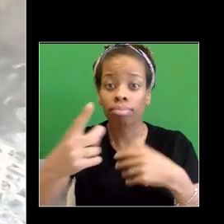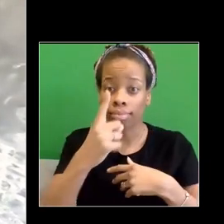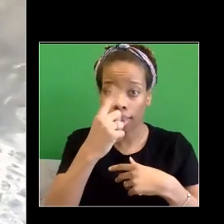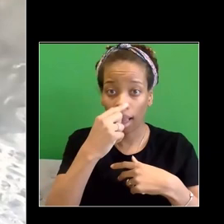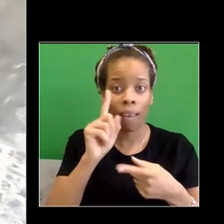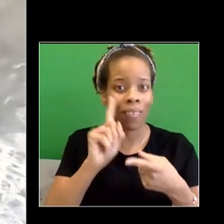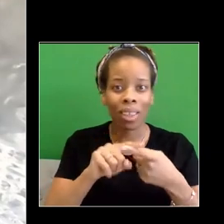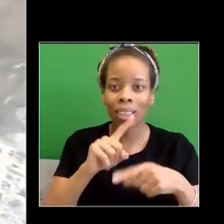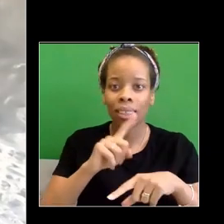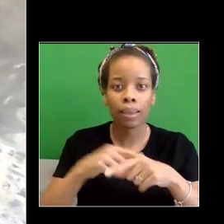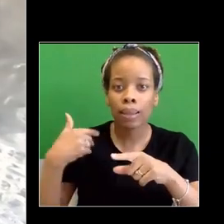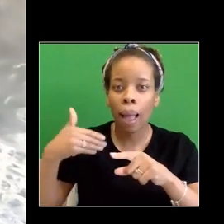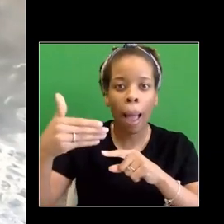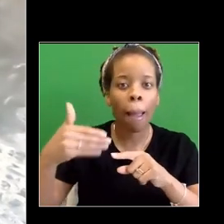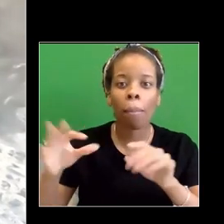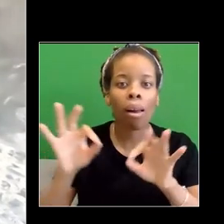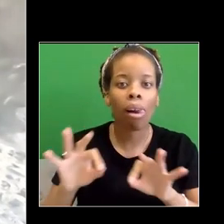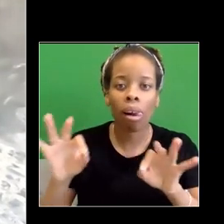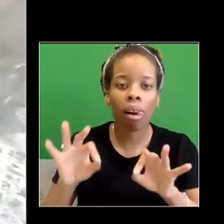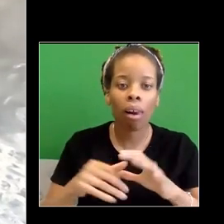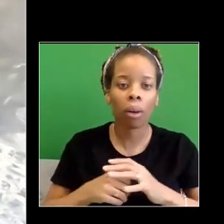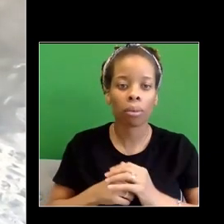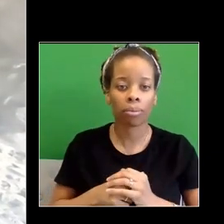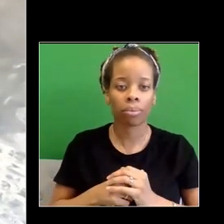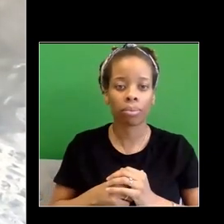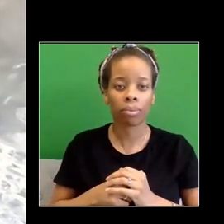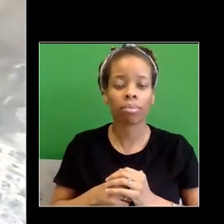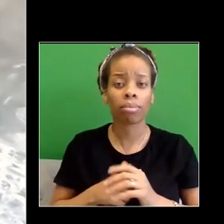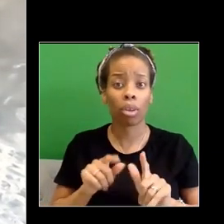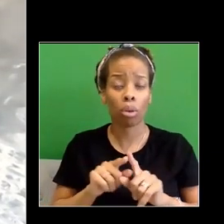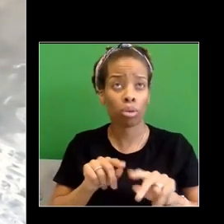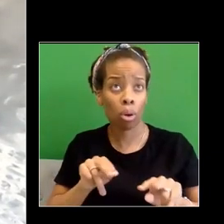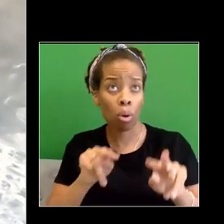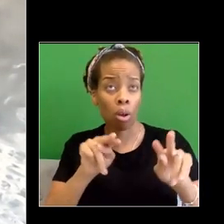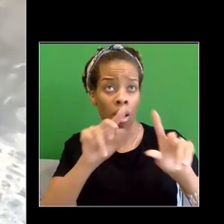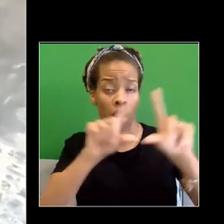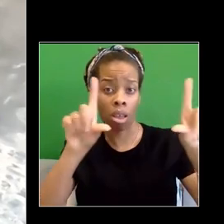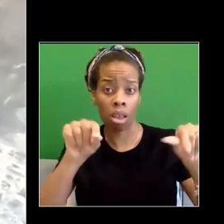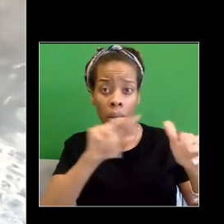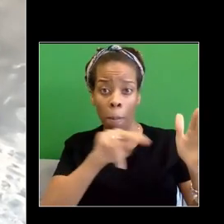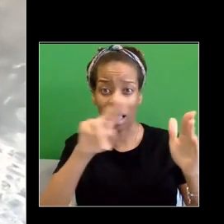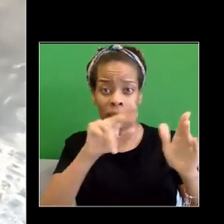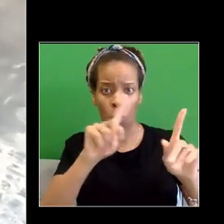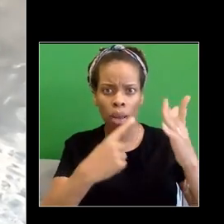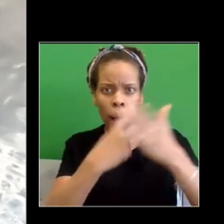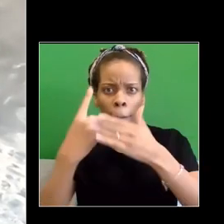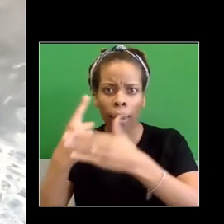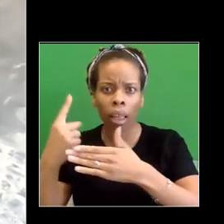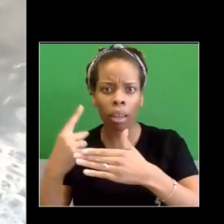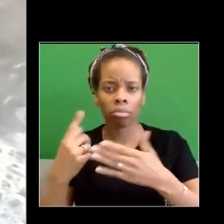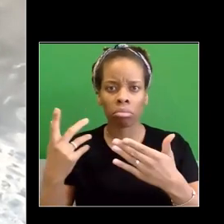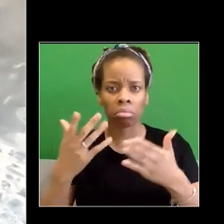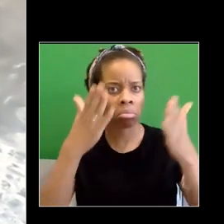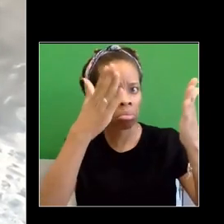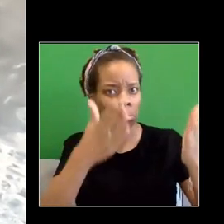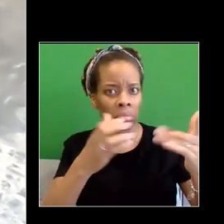I think very much about what's going on in the painting. I think very much about what the subject or